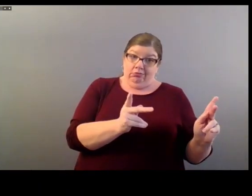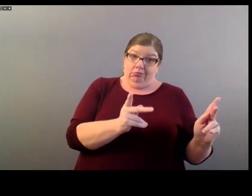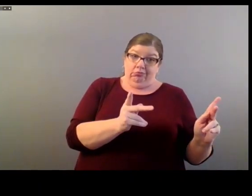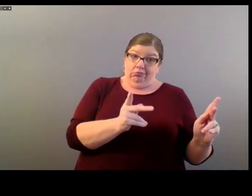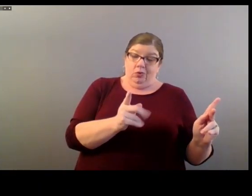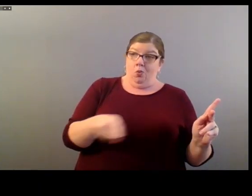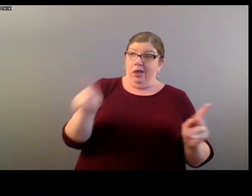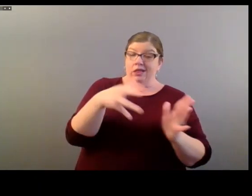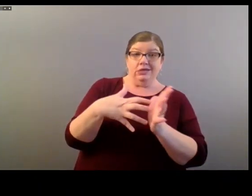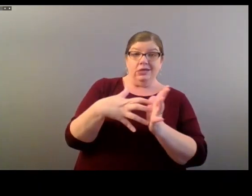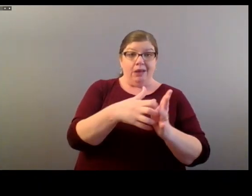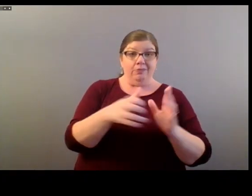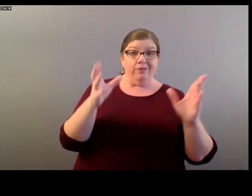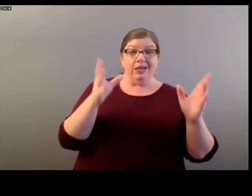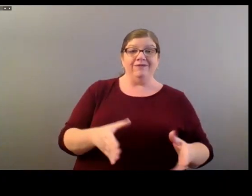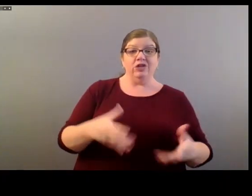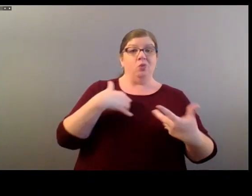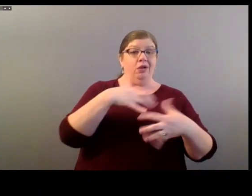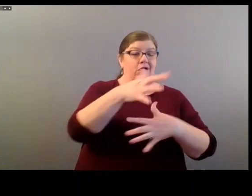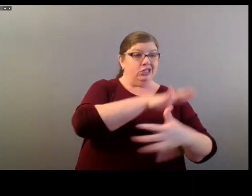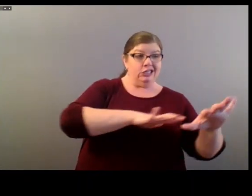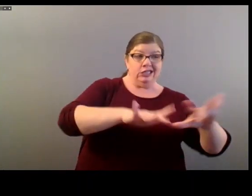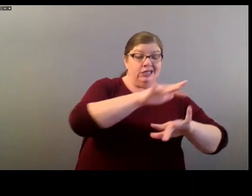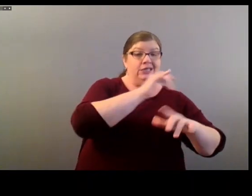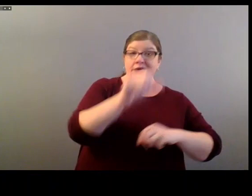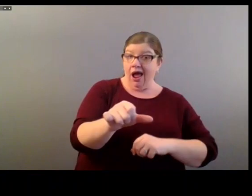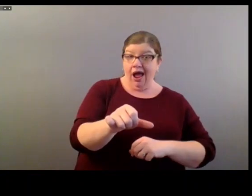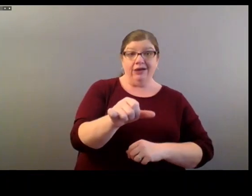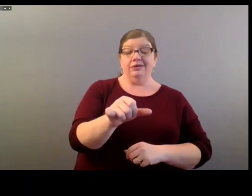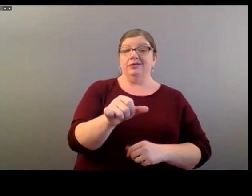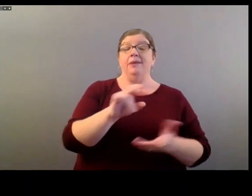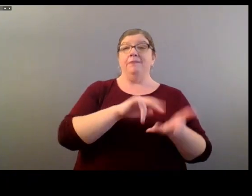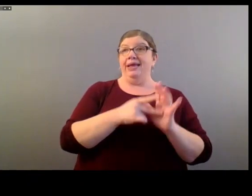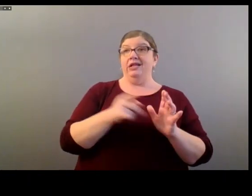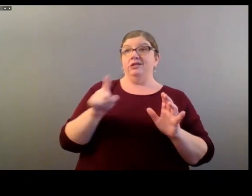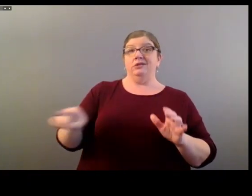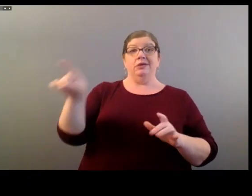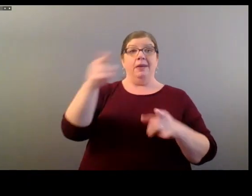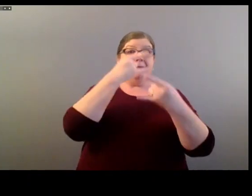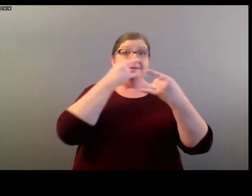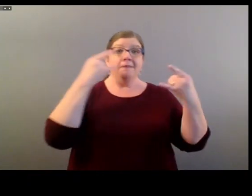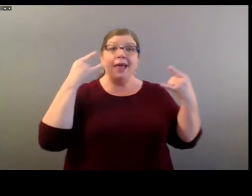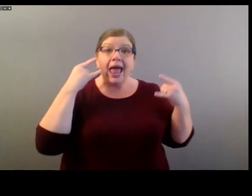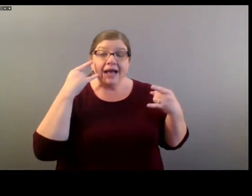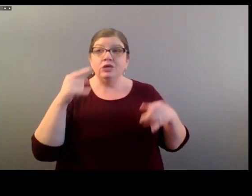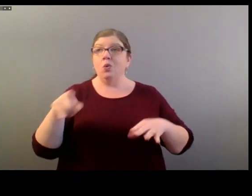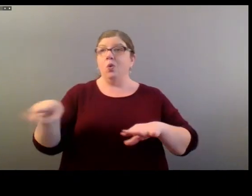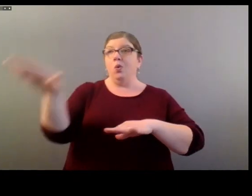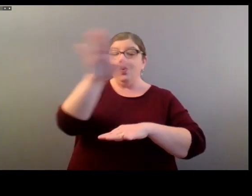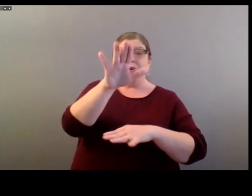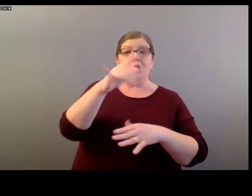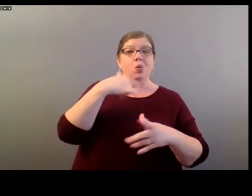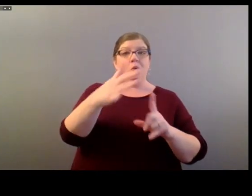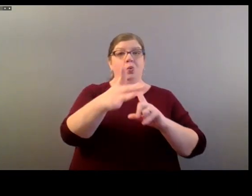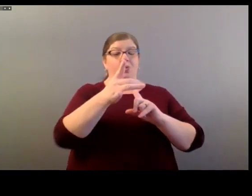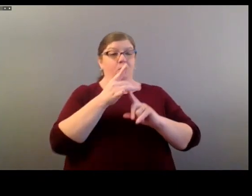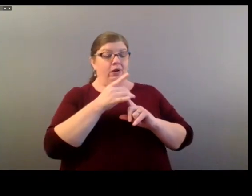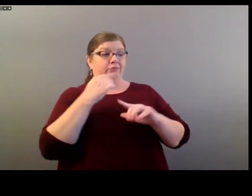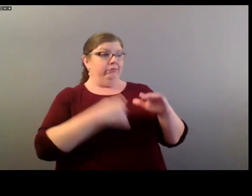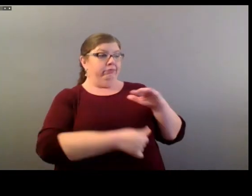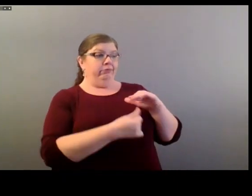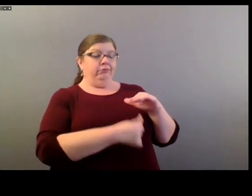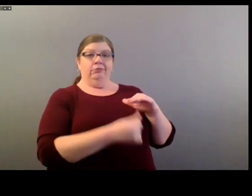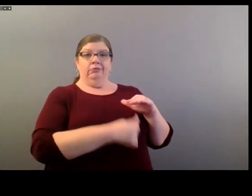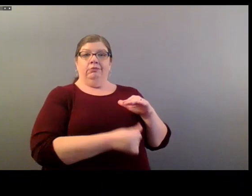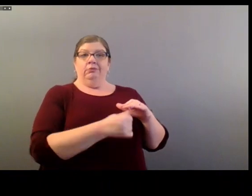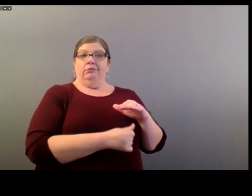susceptible individuals, because the other individuals wear masks, or the people who have the virus stay really isolated and don't spread